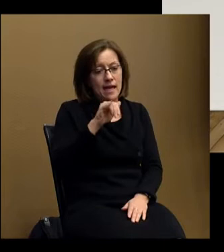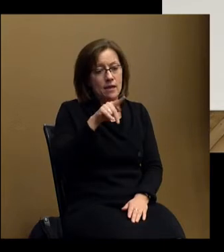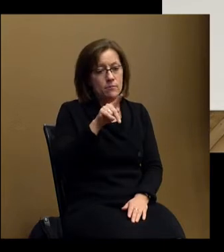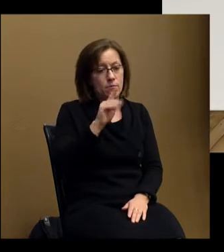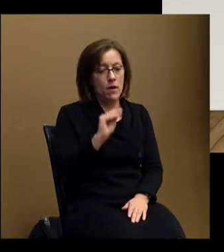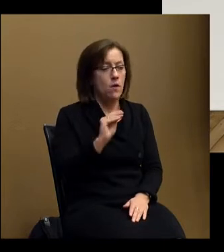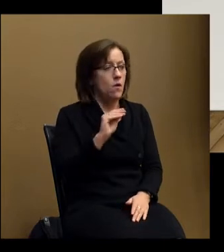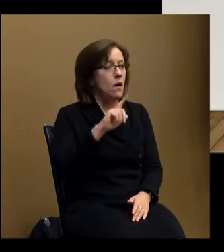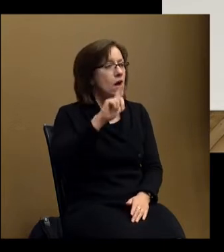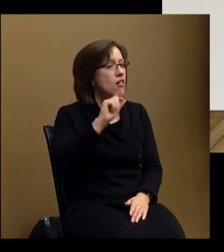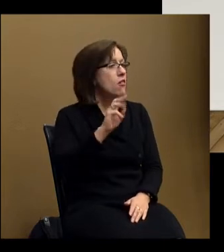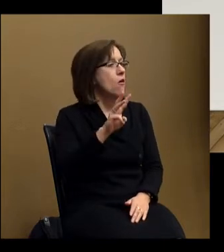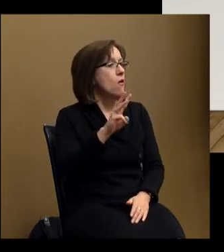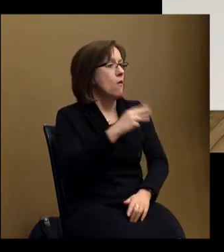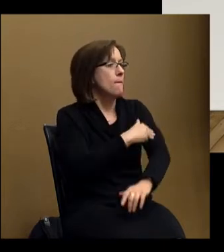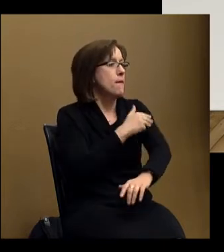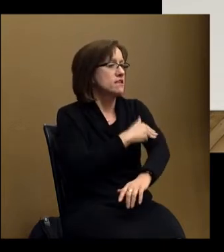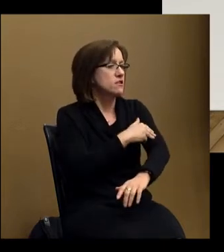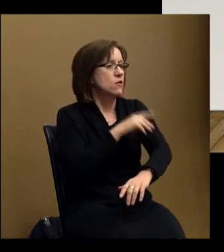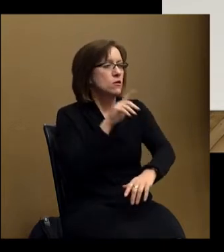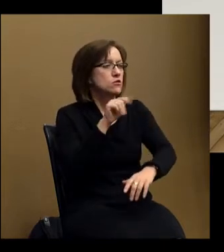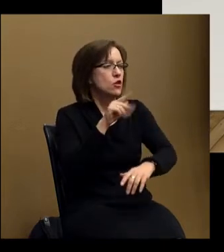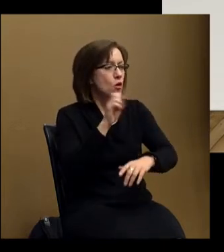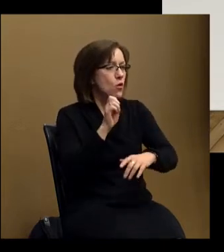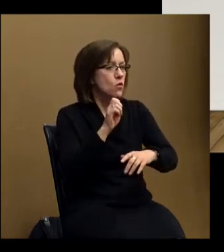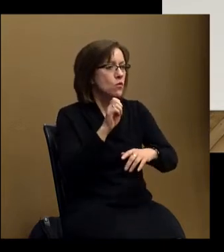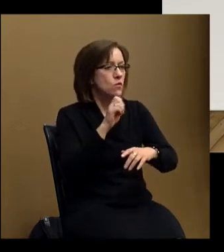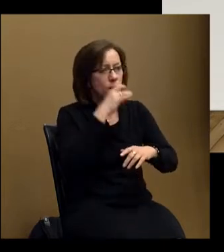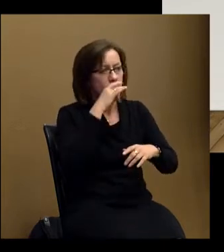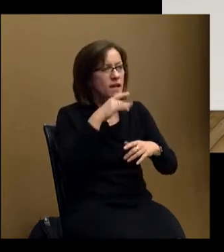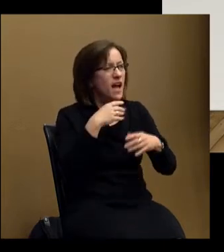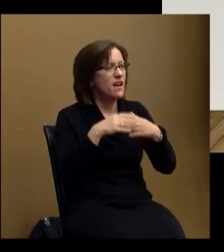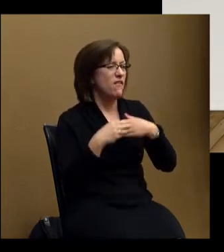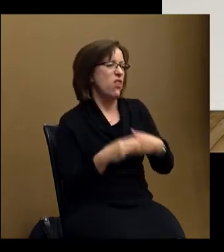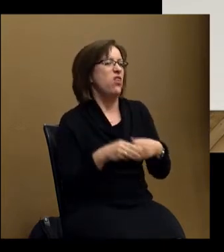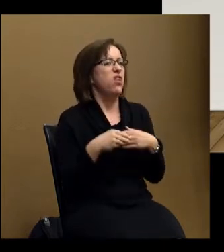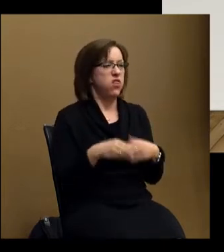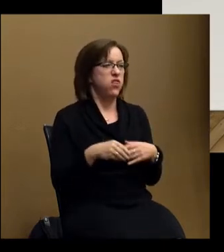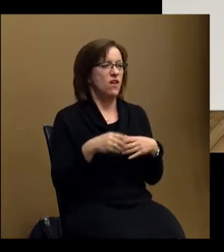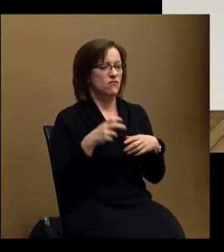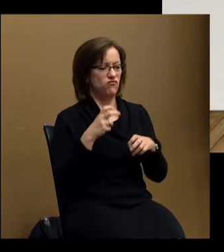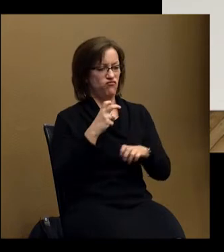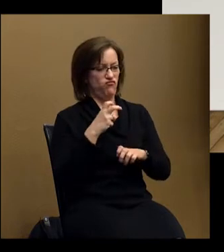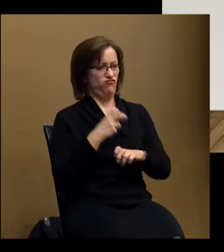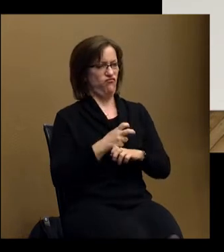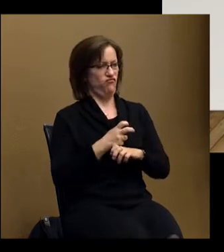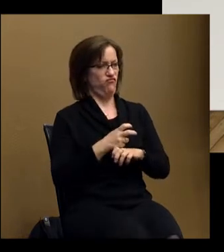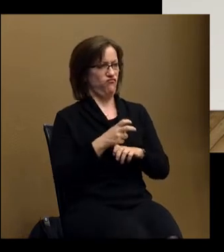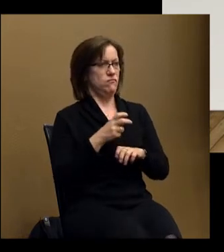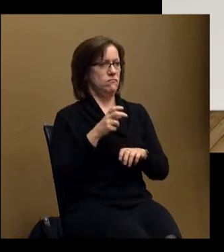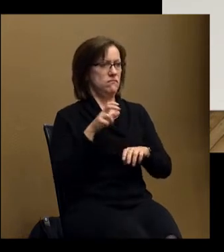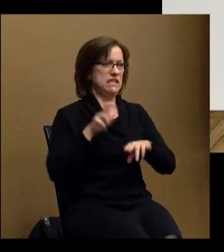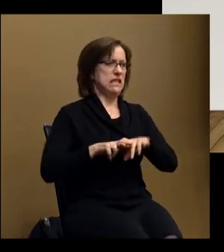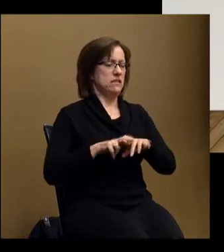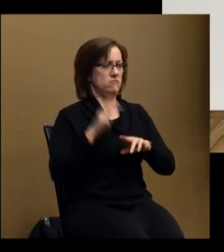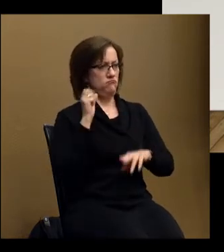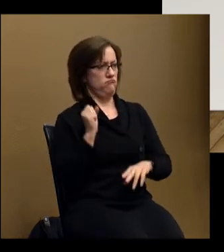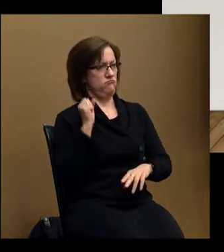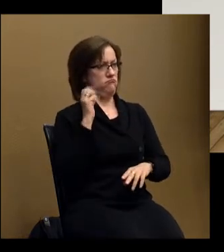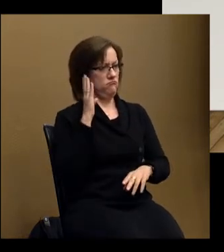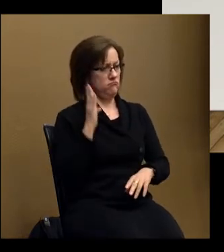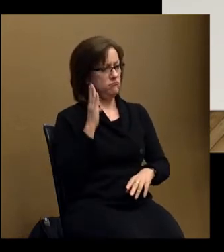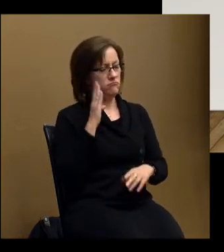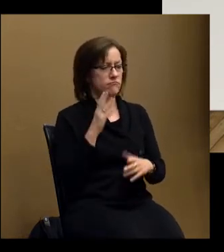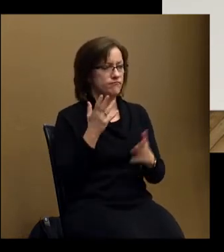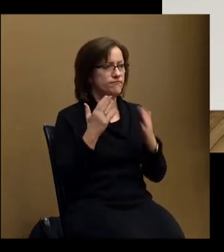muscle tone kids, kind of rubbery. They're never going to sit like up, okay? A lack